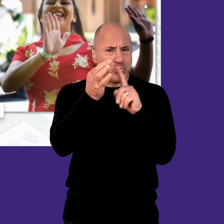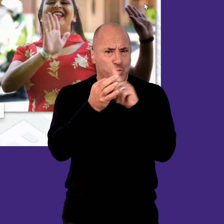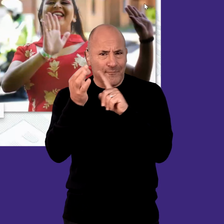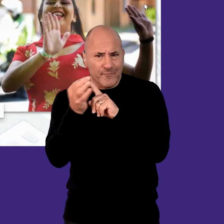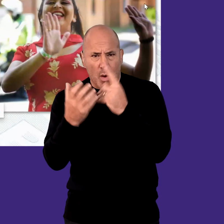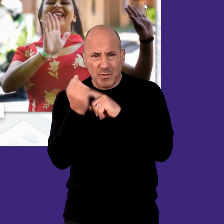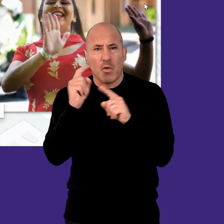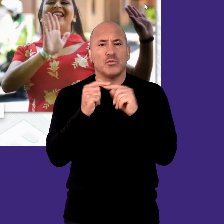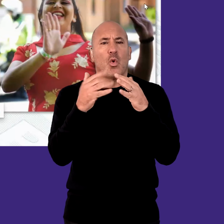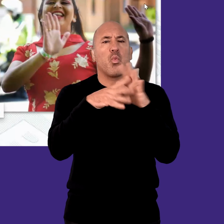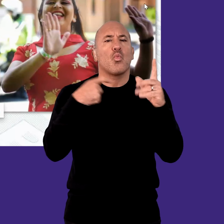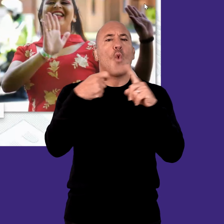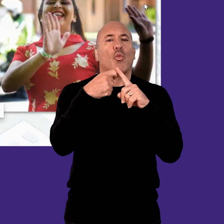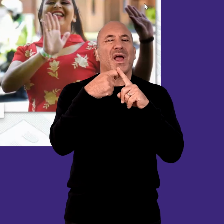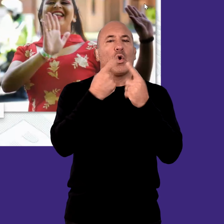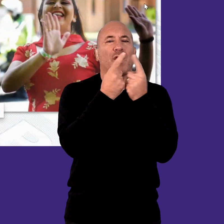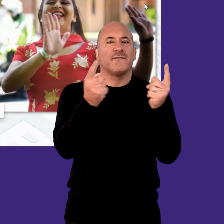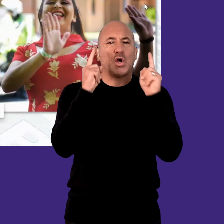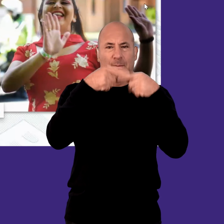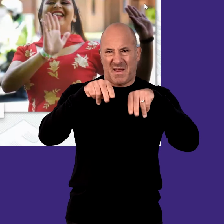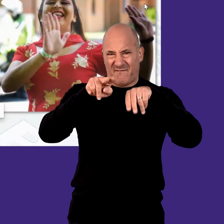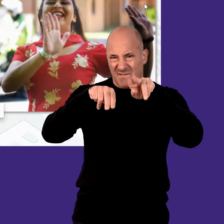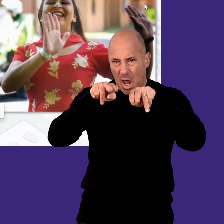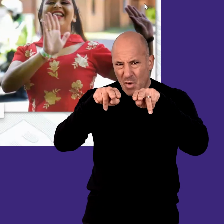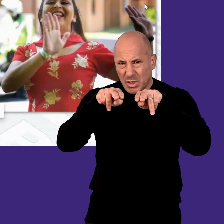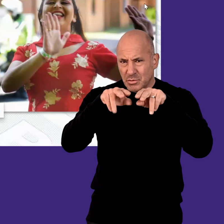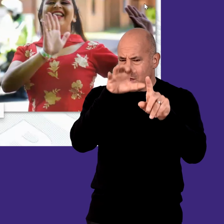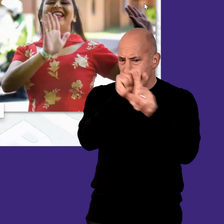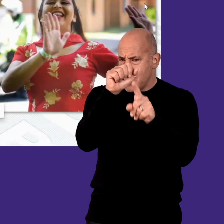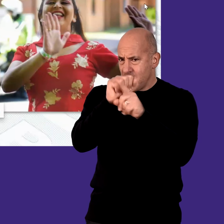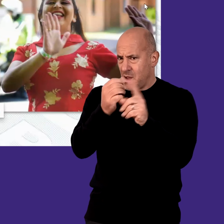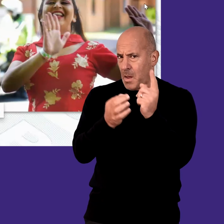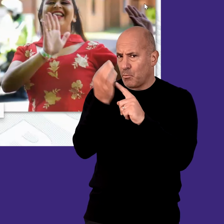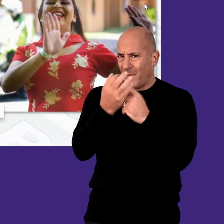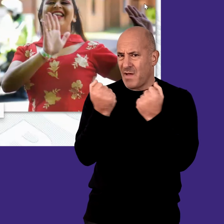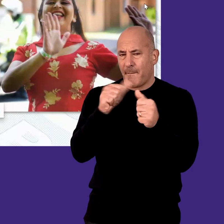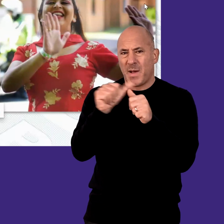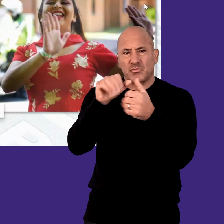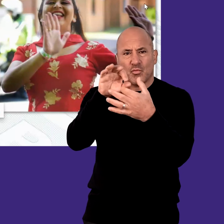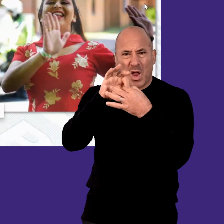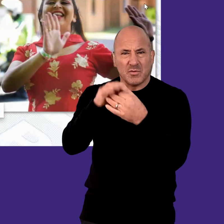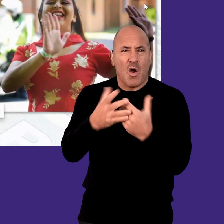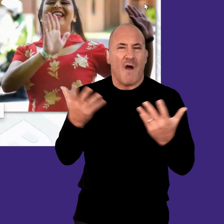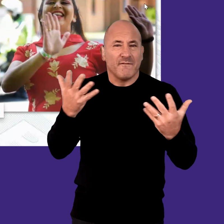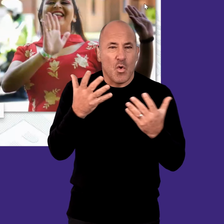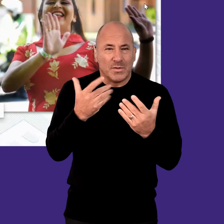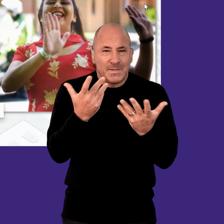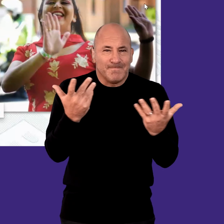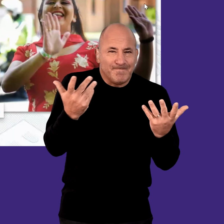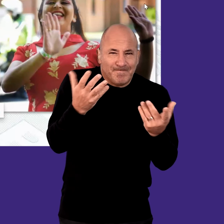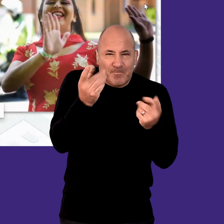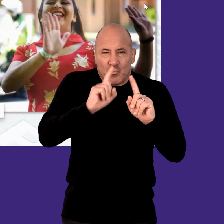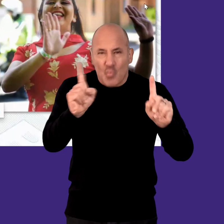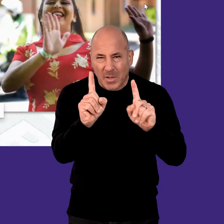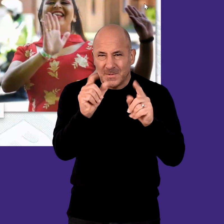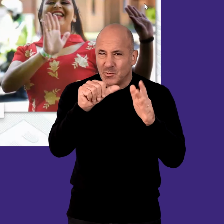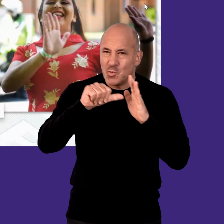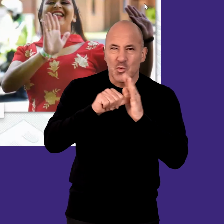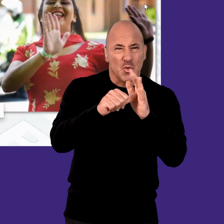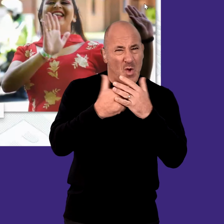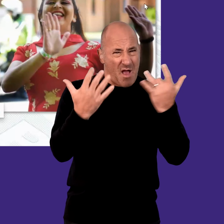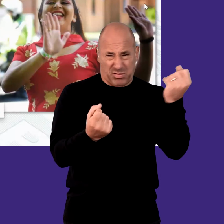positive change within those shared objectives, and Warwick University evaluated the project and they were able to pick up some of that. Obviously, it's hard to pinpoint exactly because